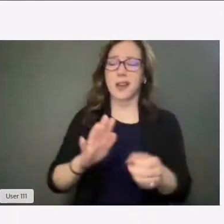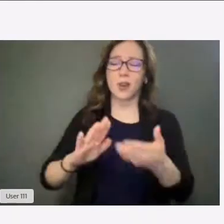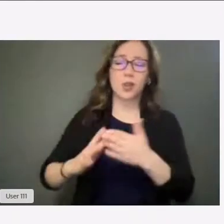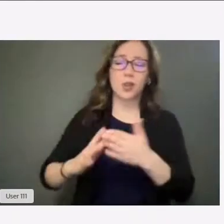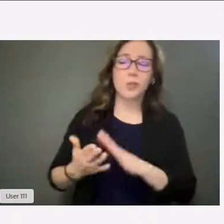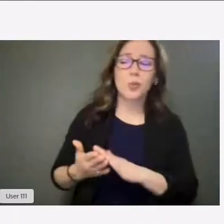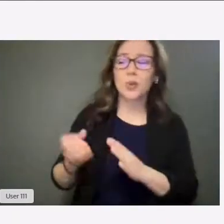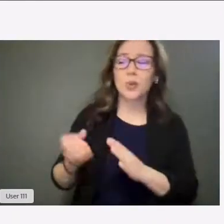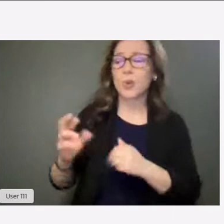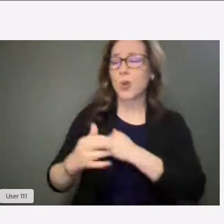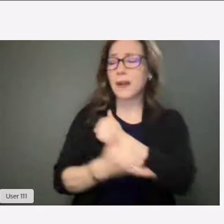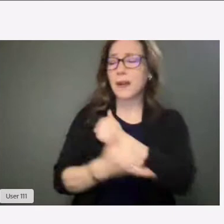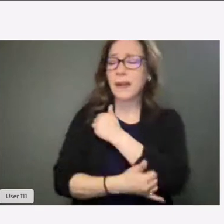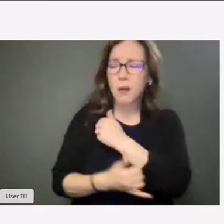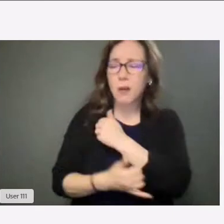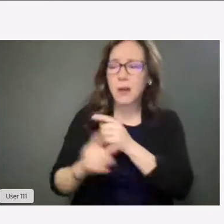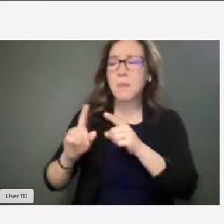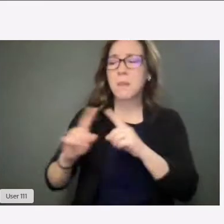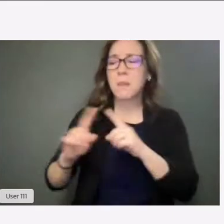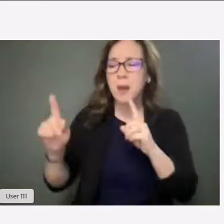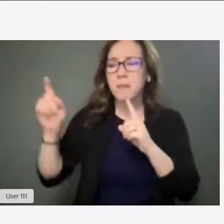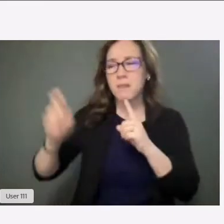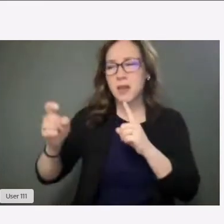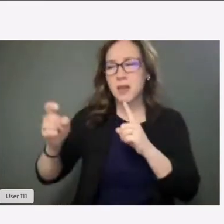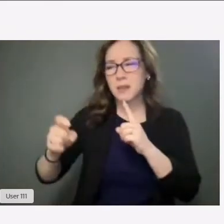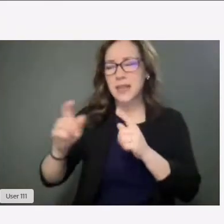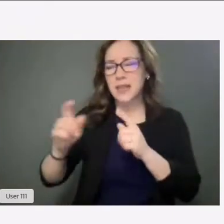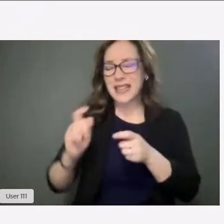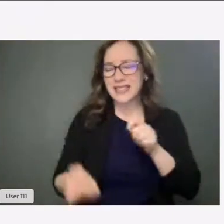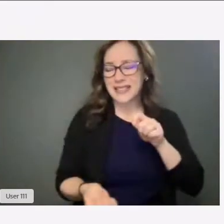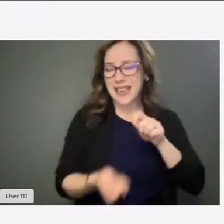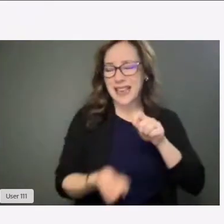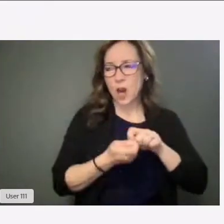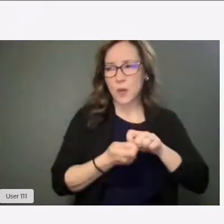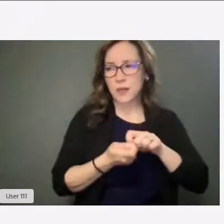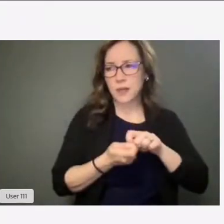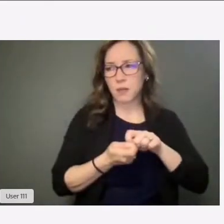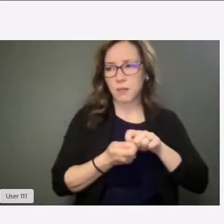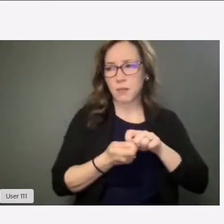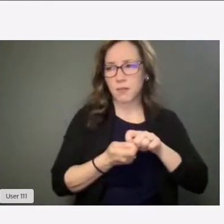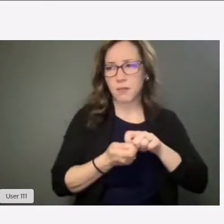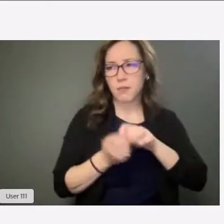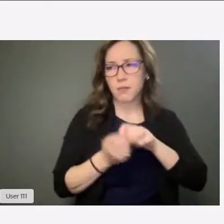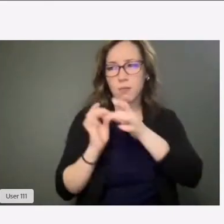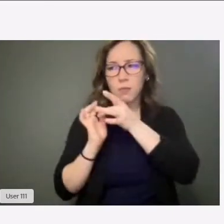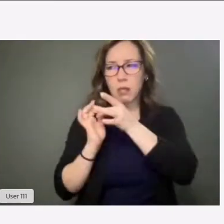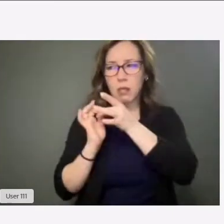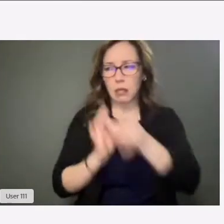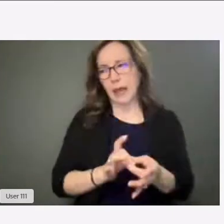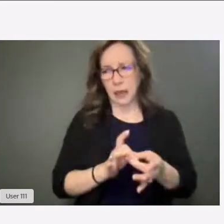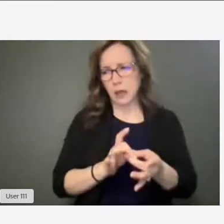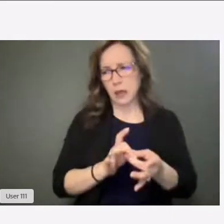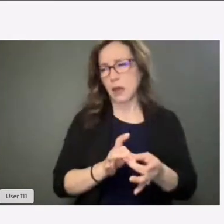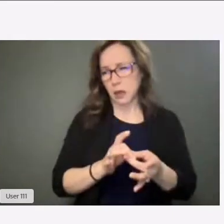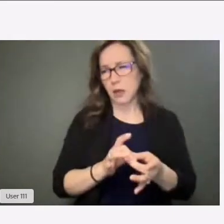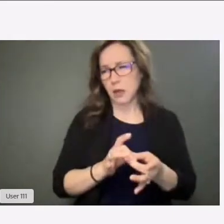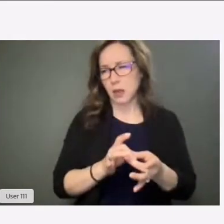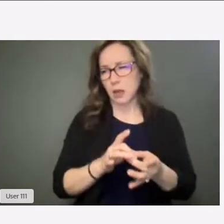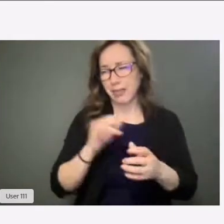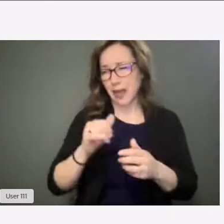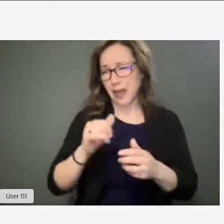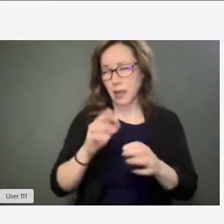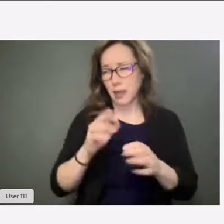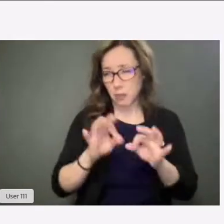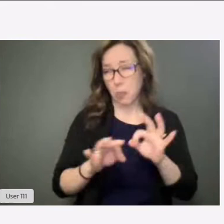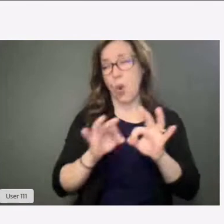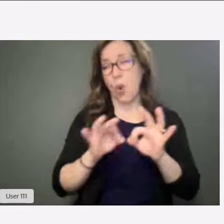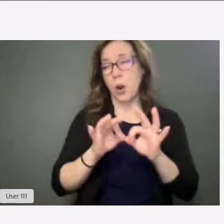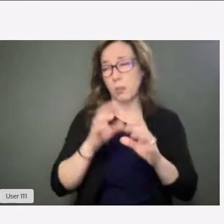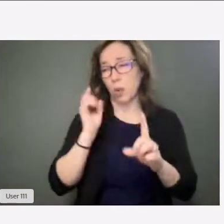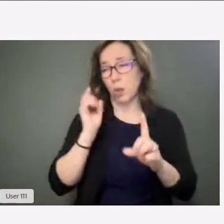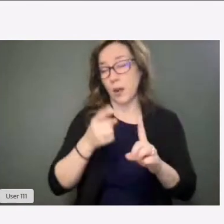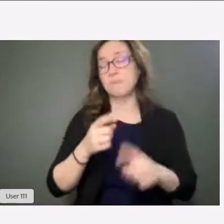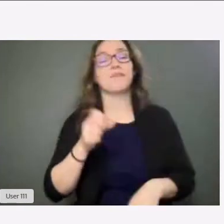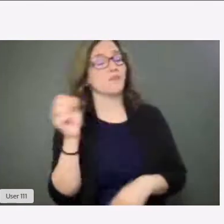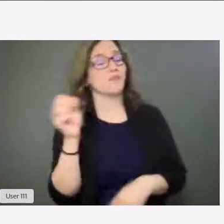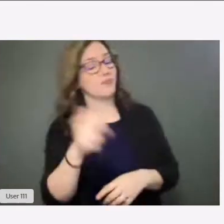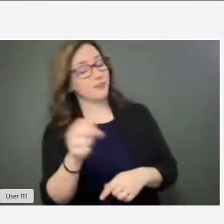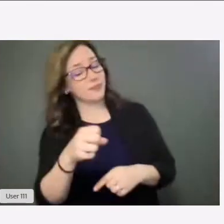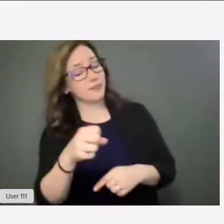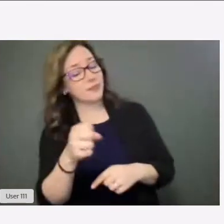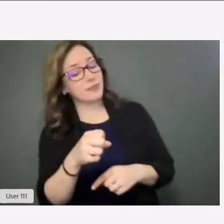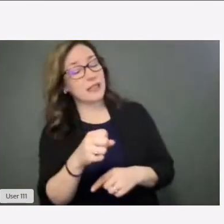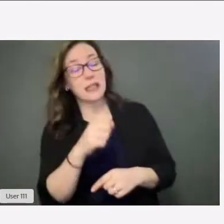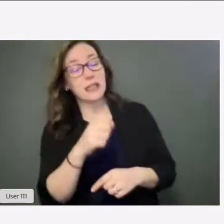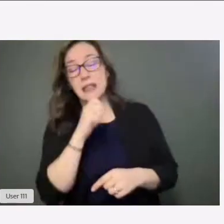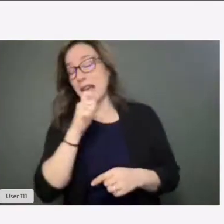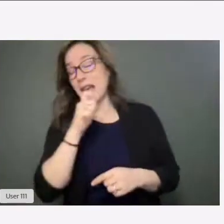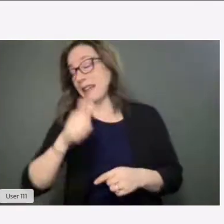the county, but there needs to be a terrorism linkage. I think that's really the key point for this second question. Correct. It does not need